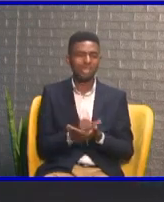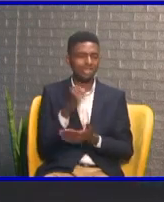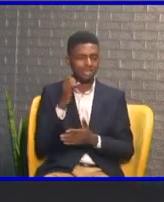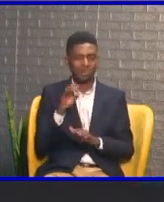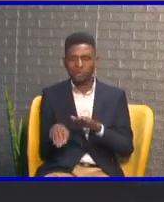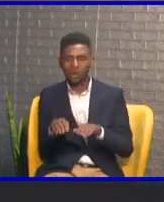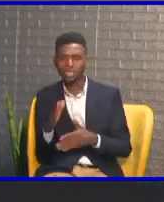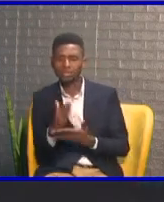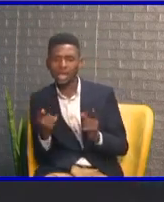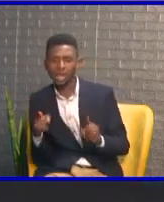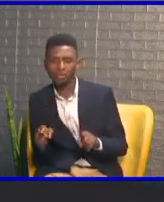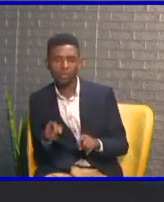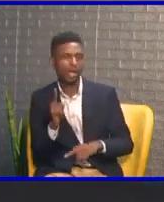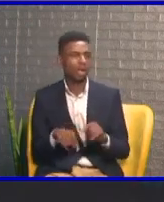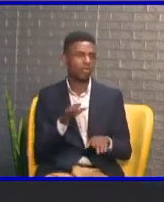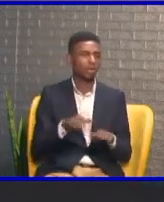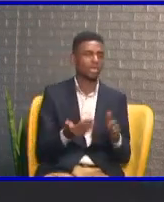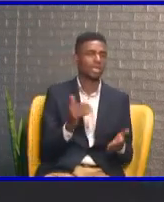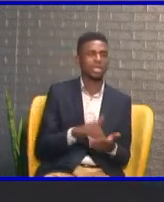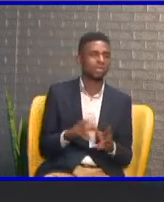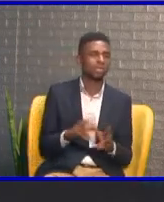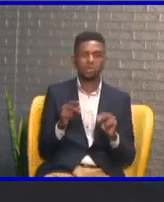and then he couldn't walk again. He doesn't know how to walk.